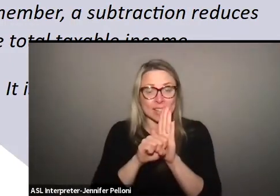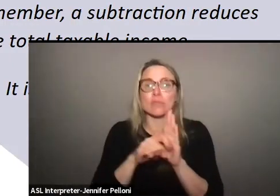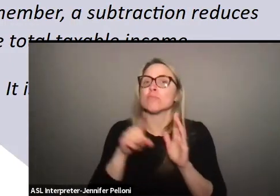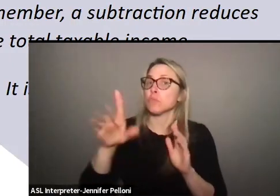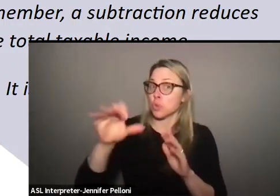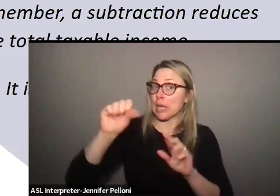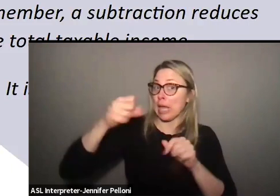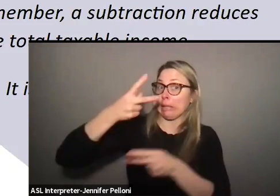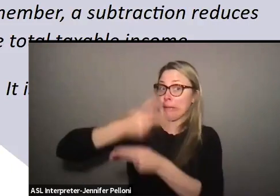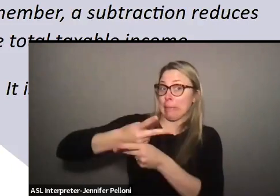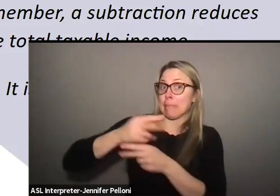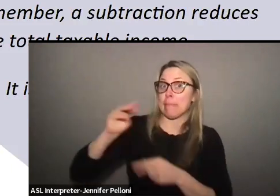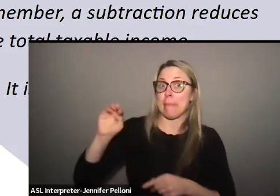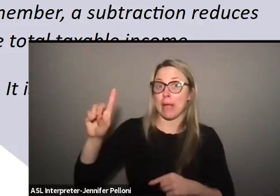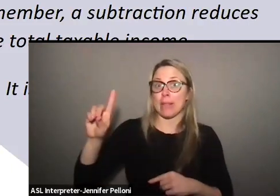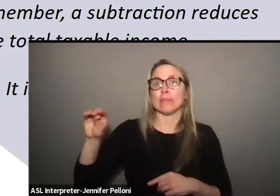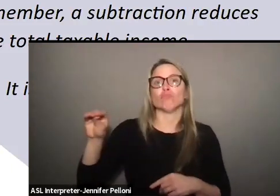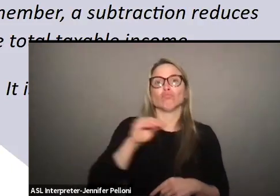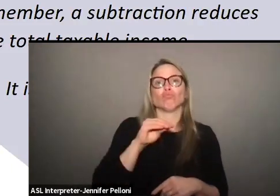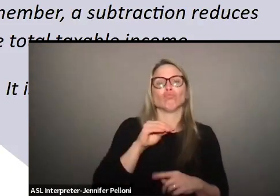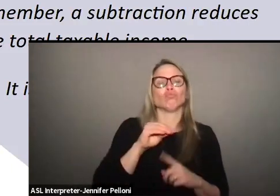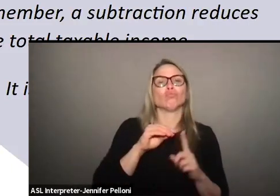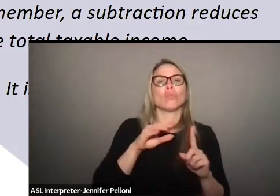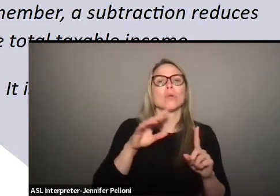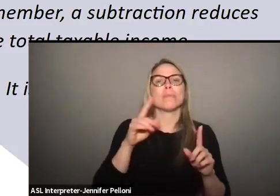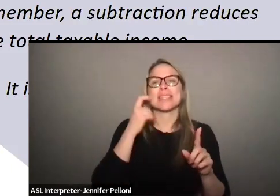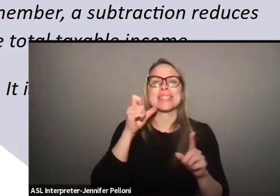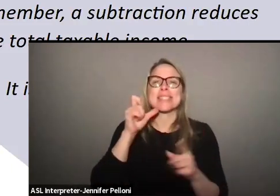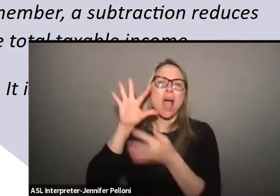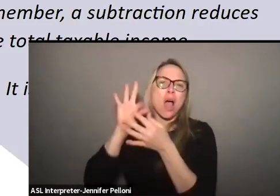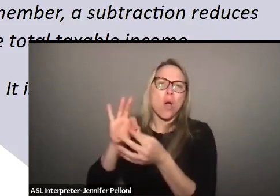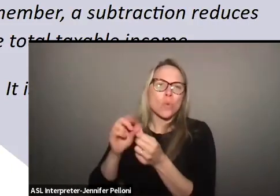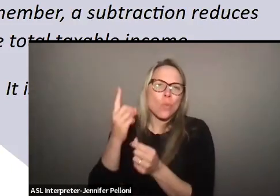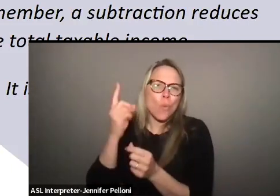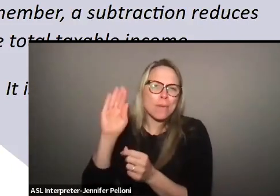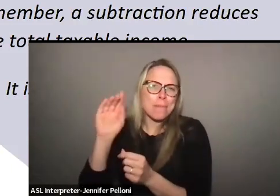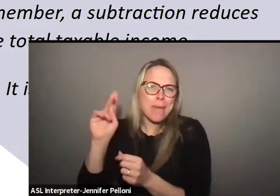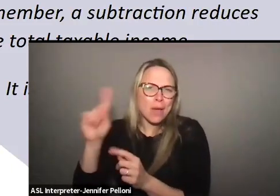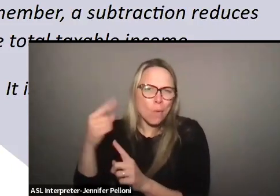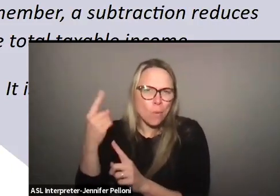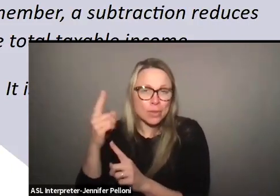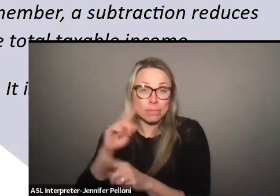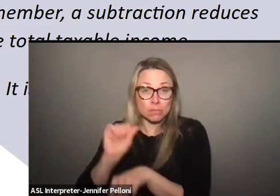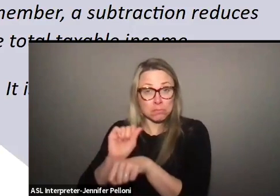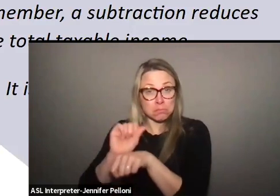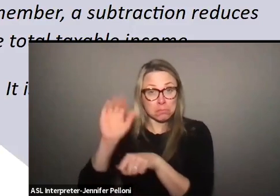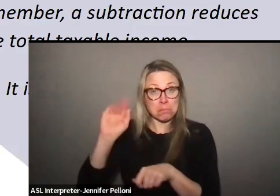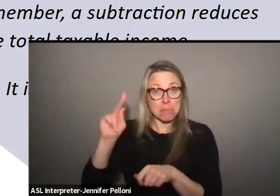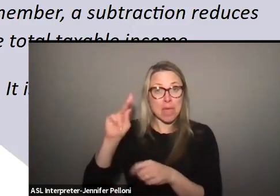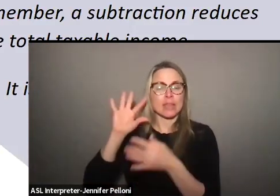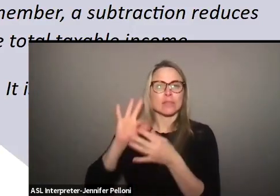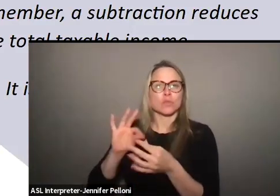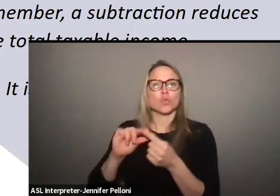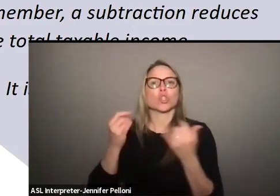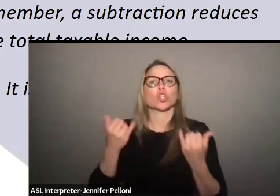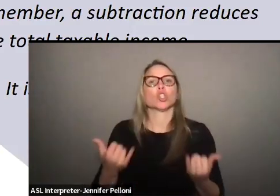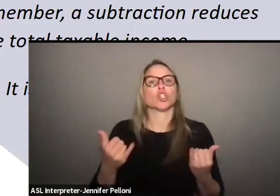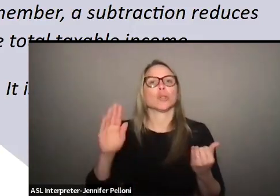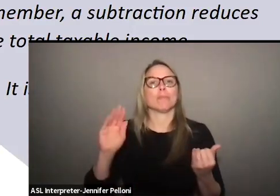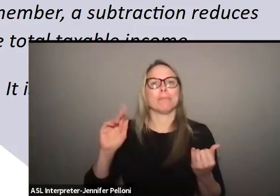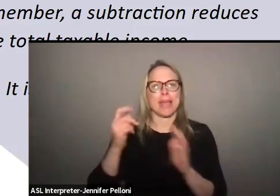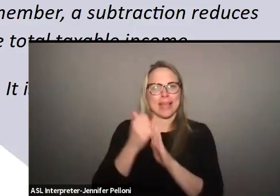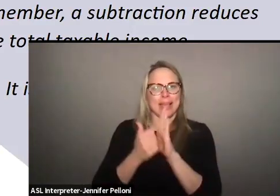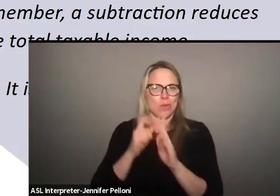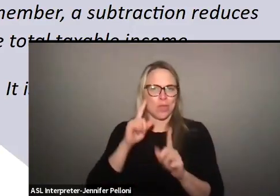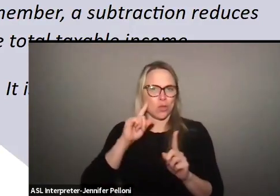it's not part of just one particular bank. It's actually a bank account that's linked to an existing bank account of